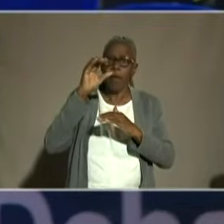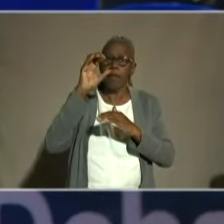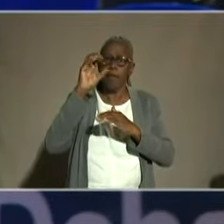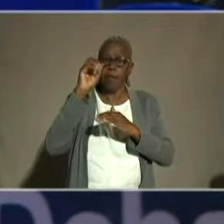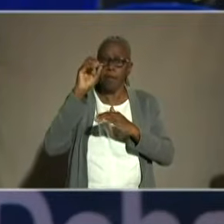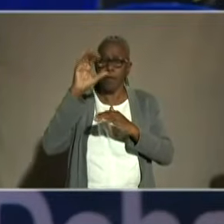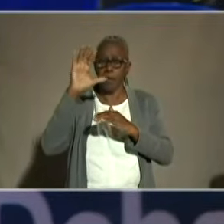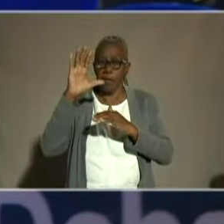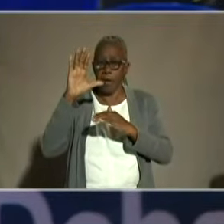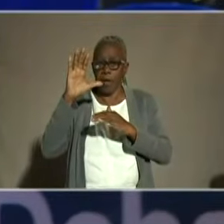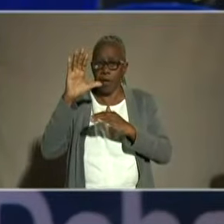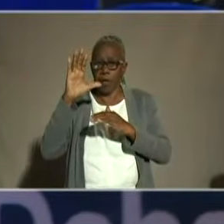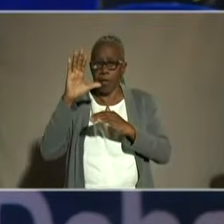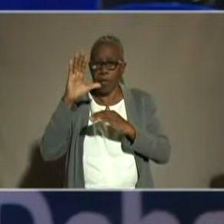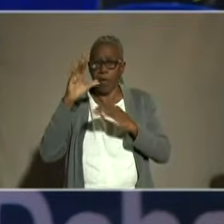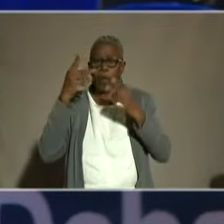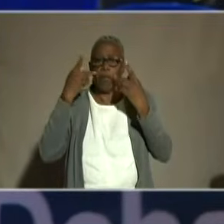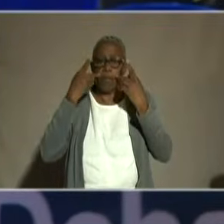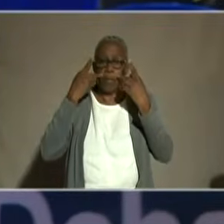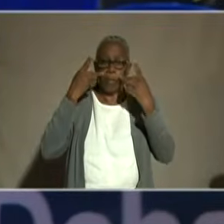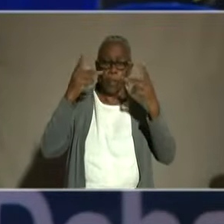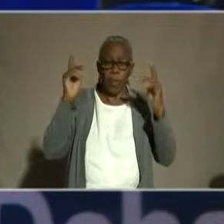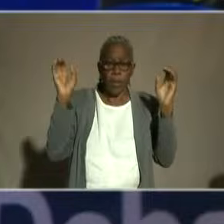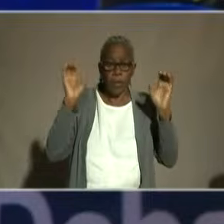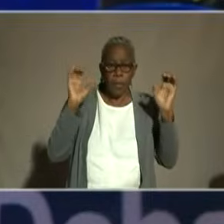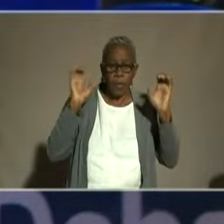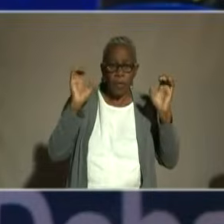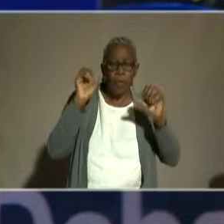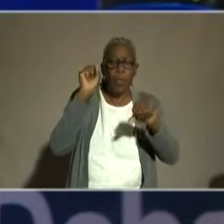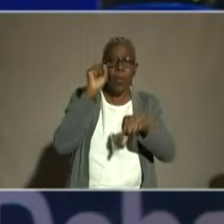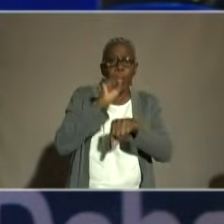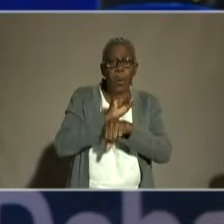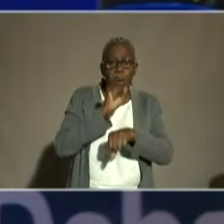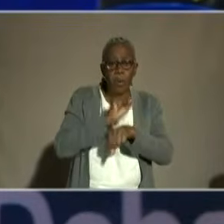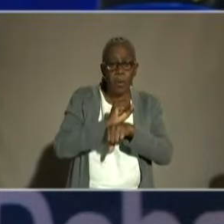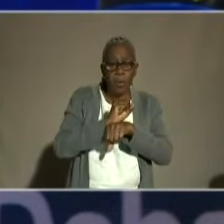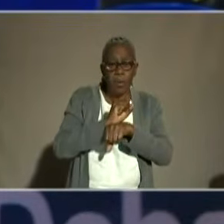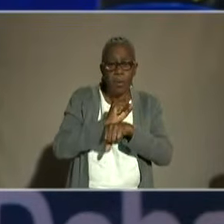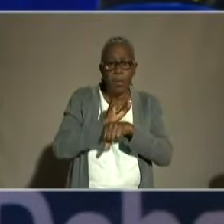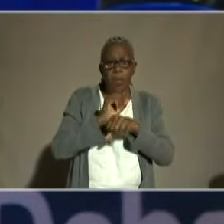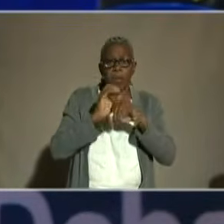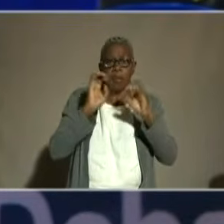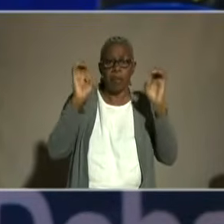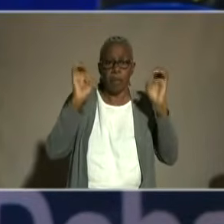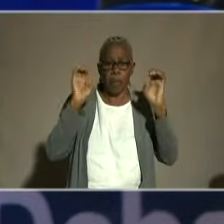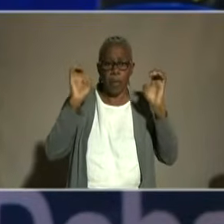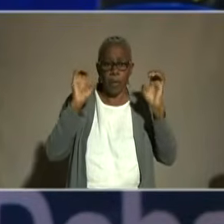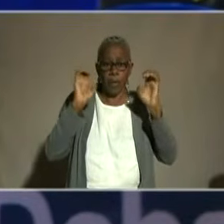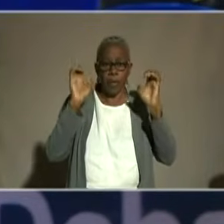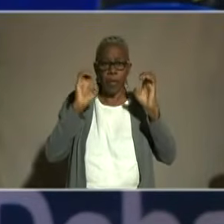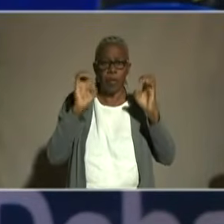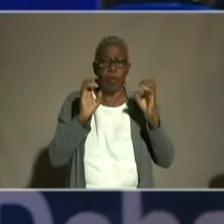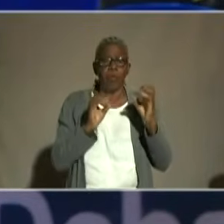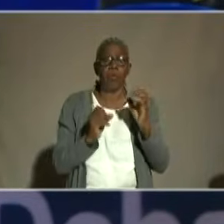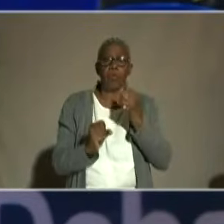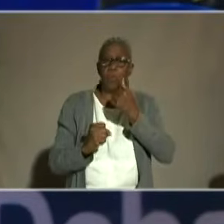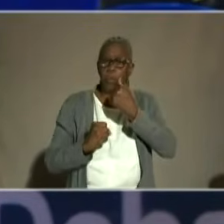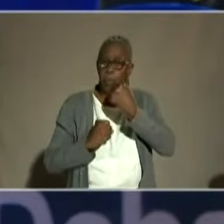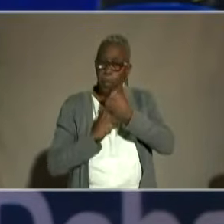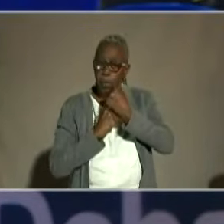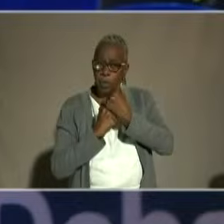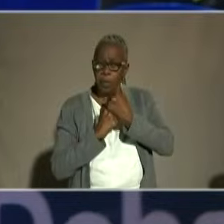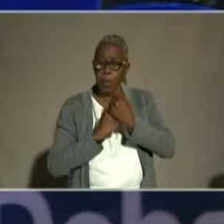The states of public emergency worked. The states of public emergency were supported by